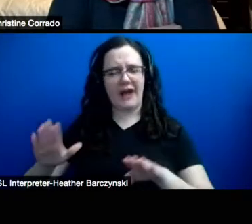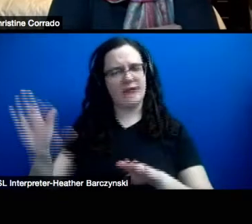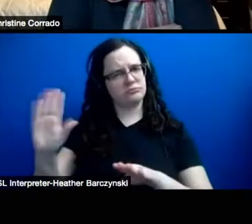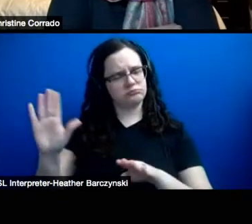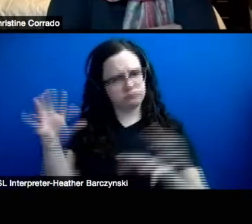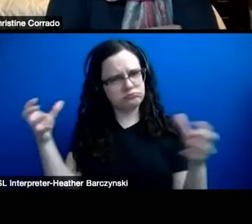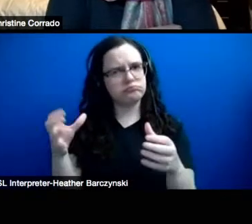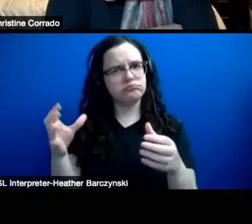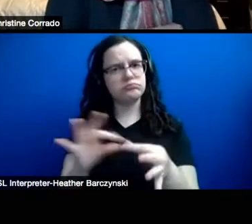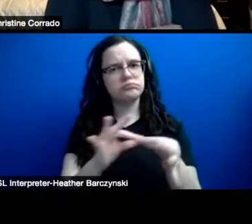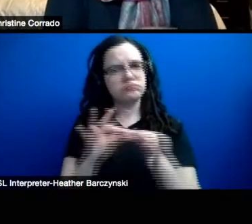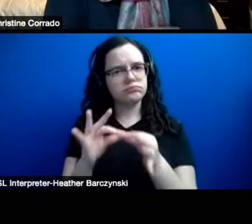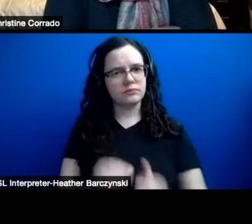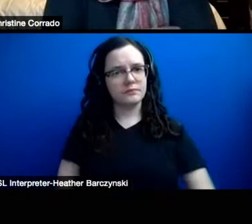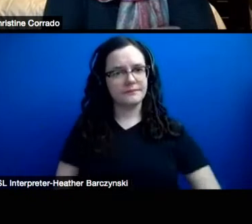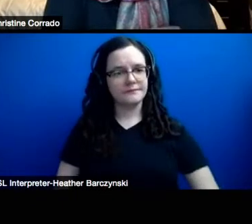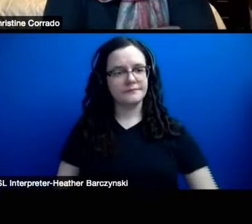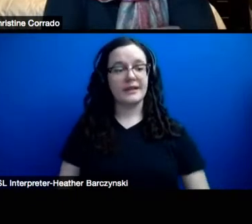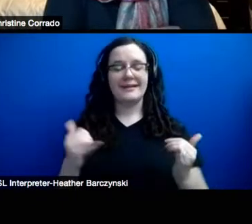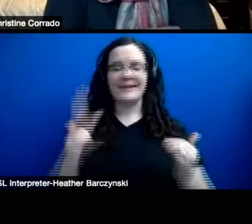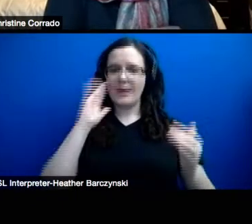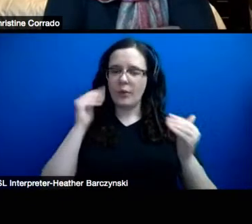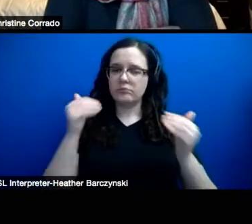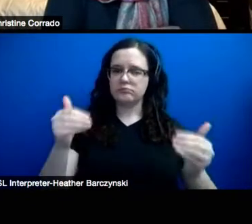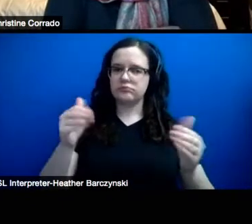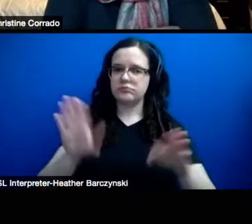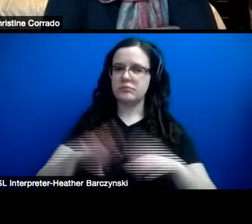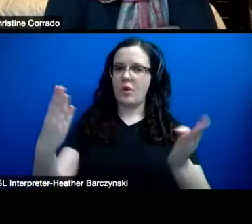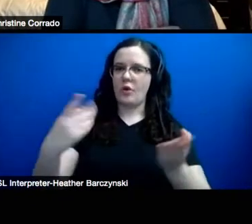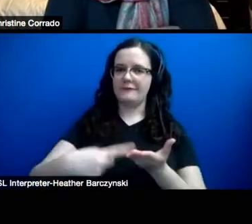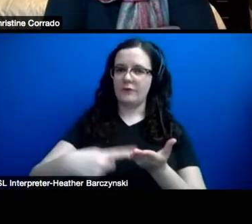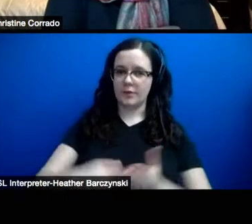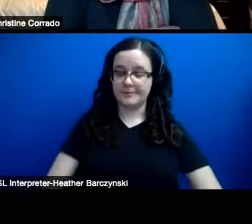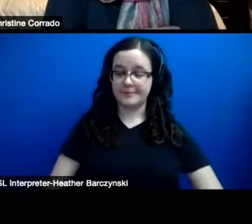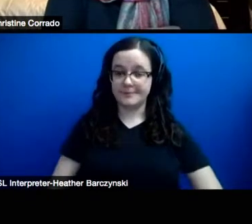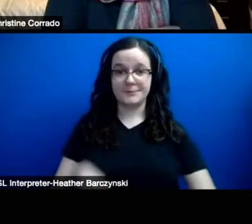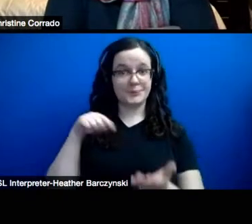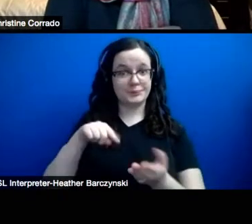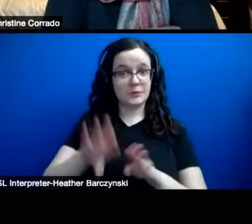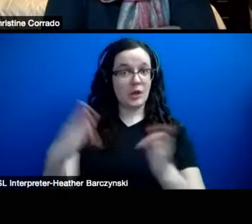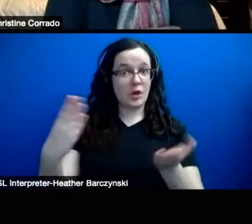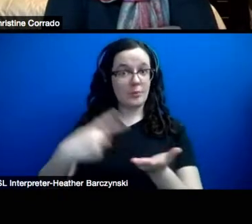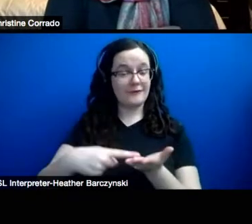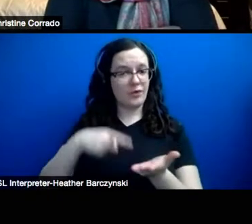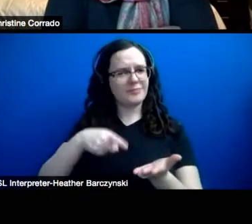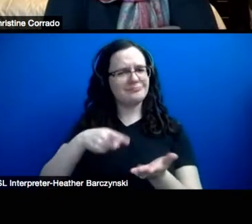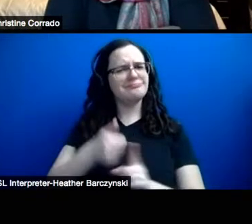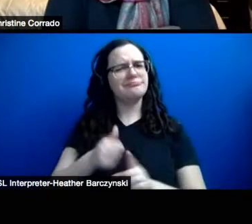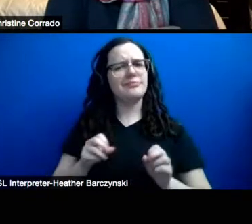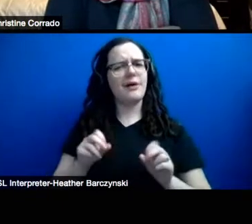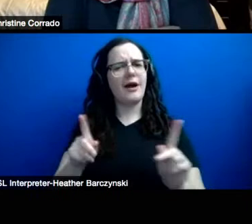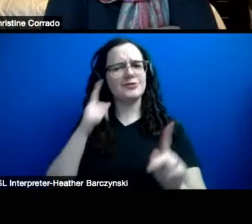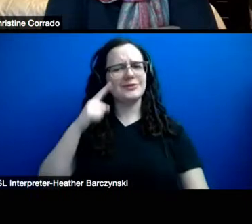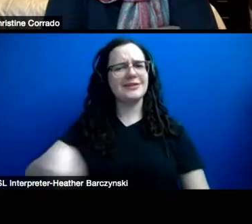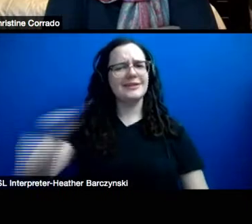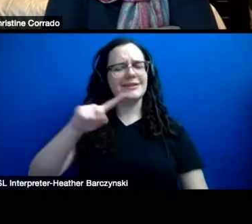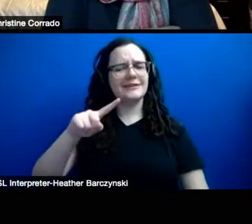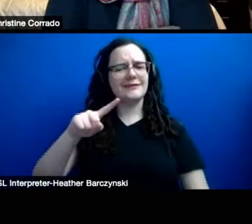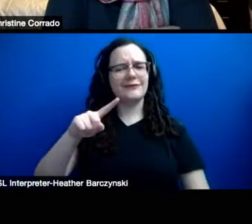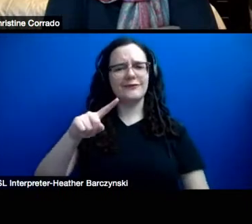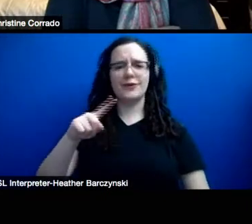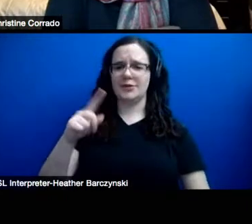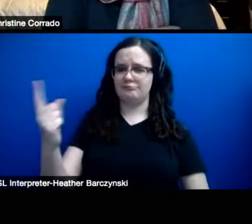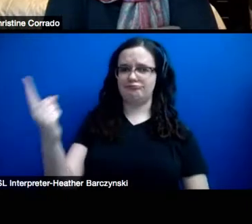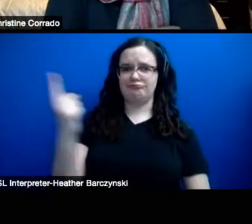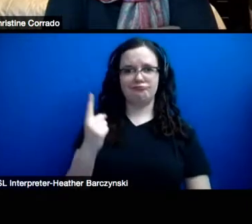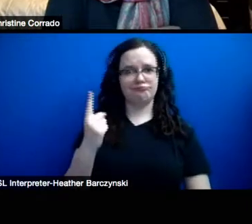We'll now go on to the open forum. The open forum is an opportunity to address the town board about